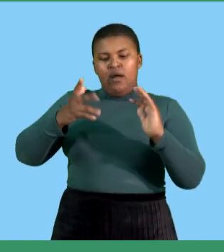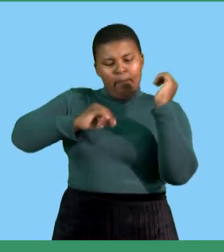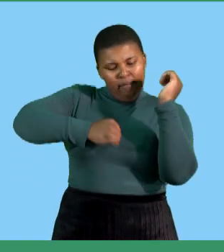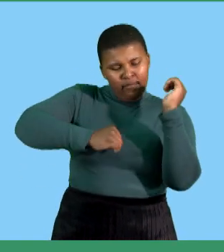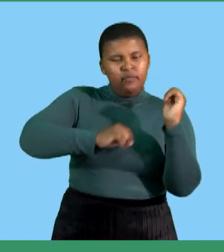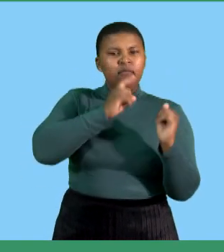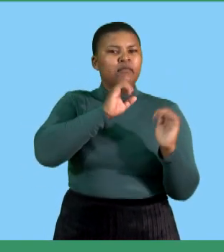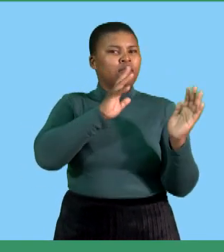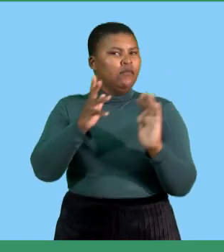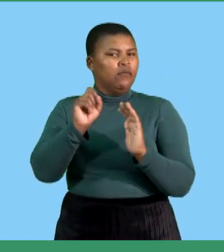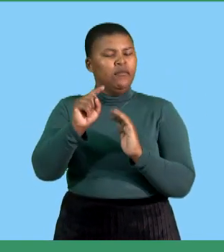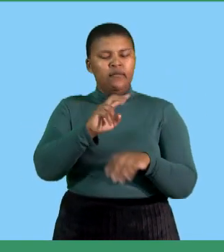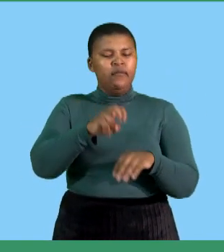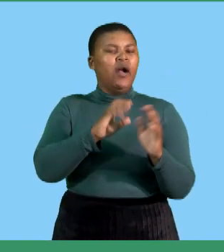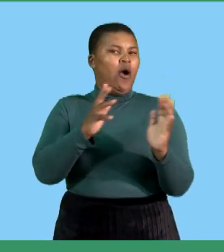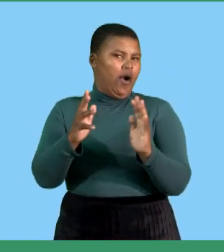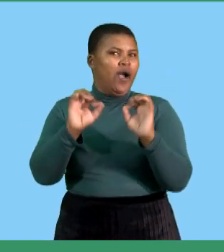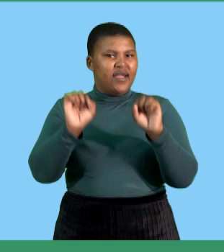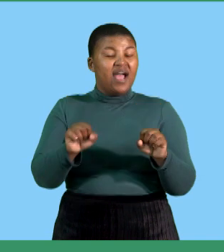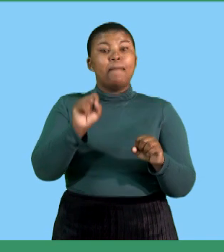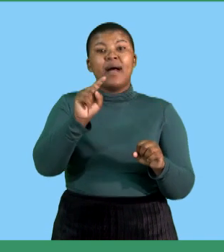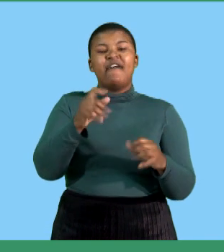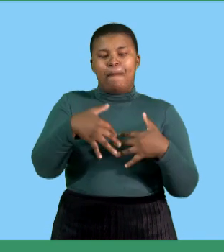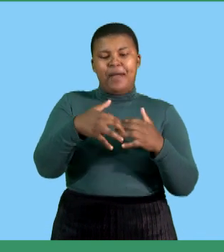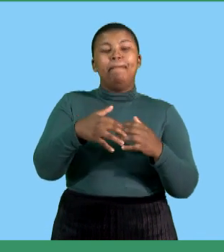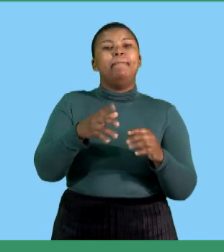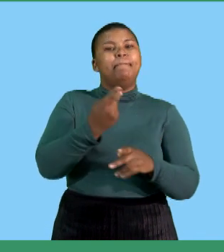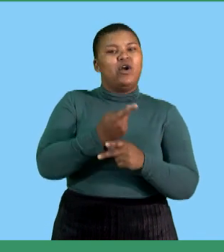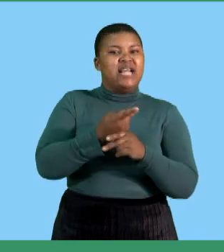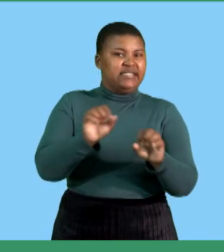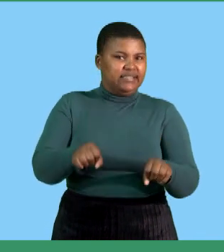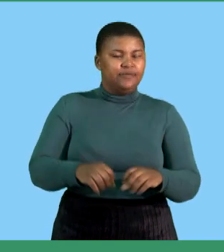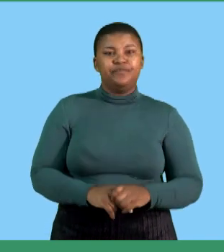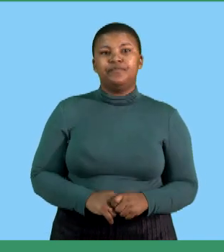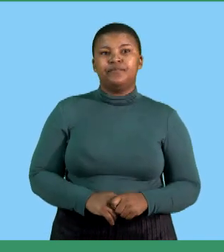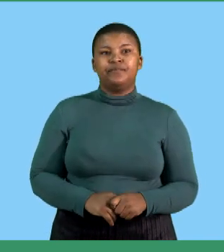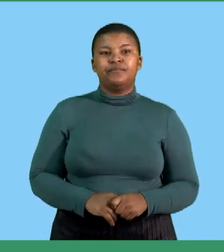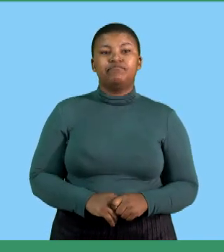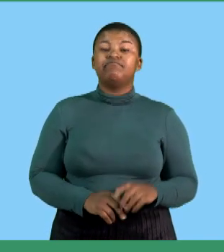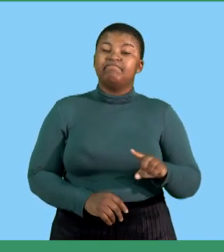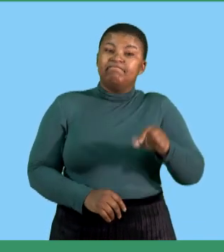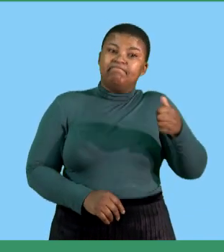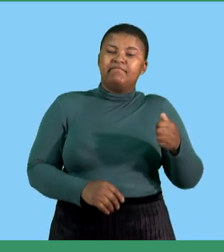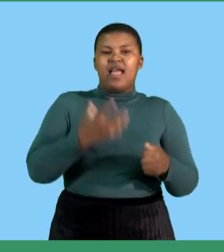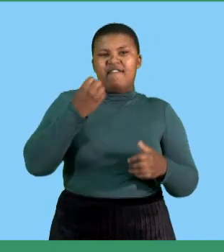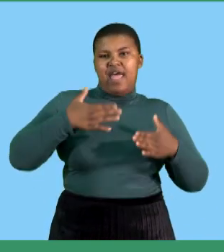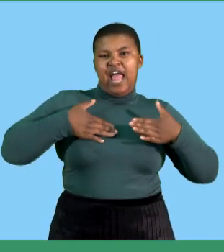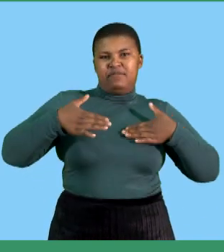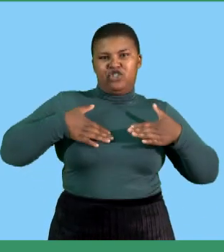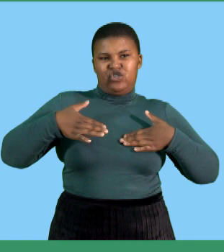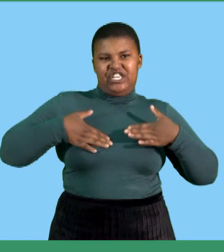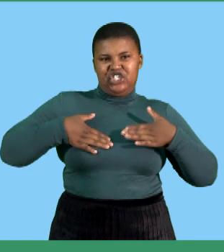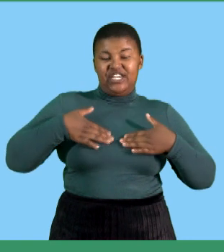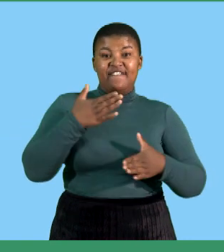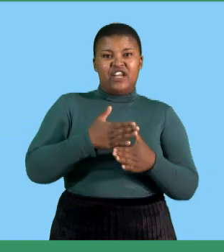the machinery that is needed to produce this specific product. And then we have the administration function, and what